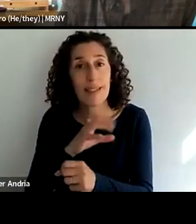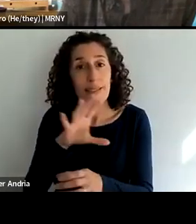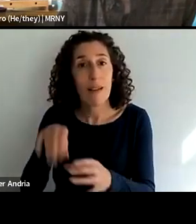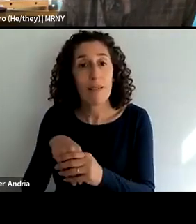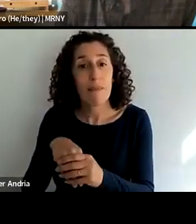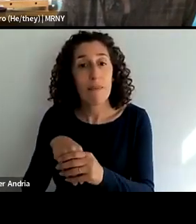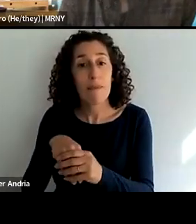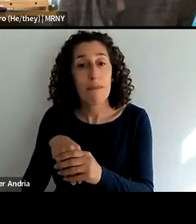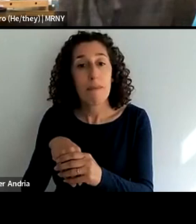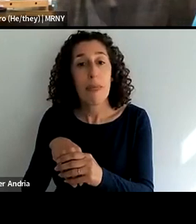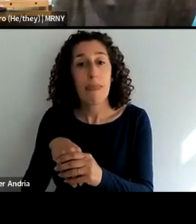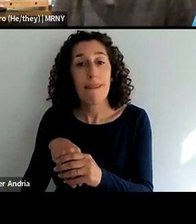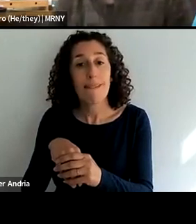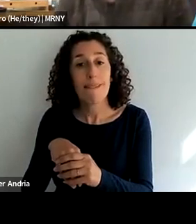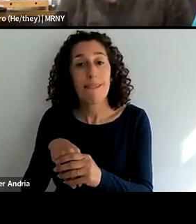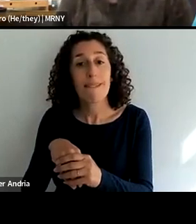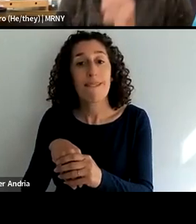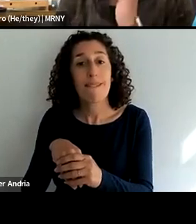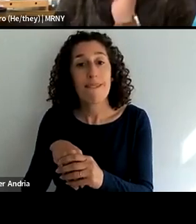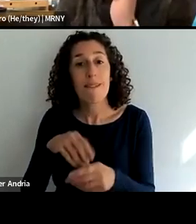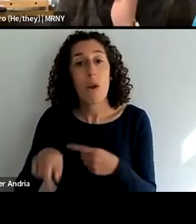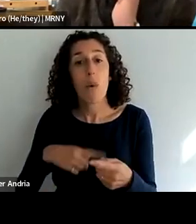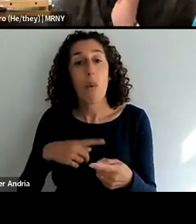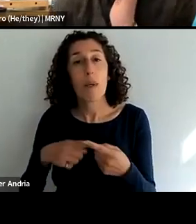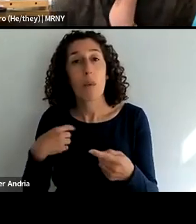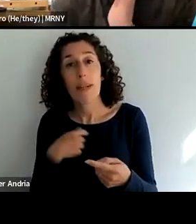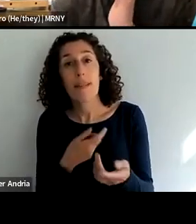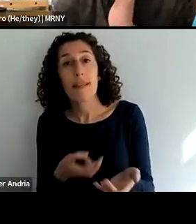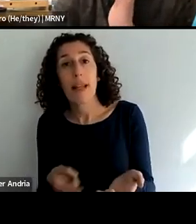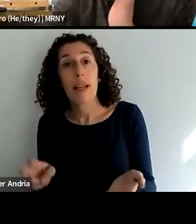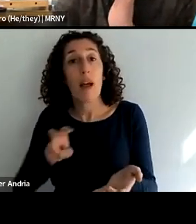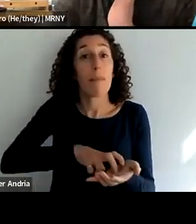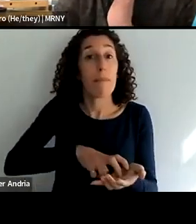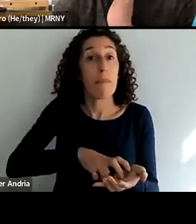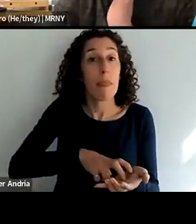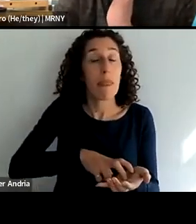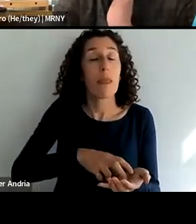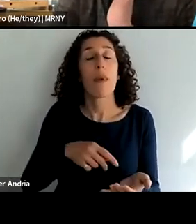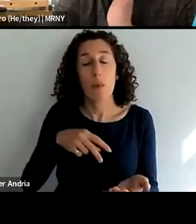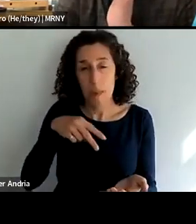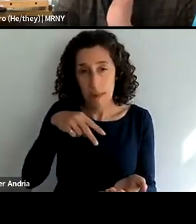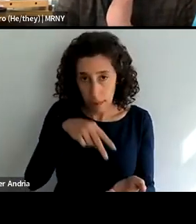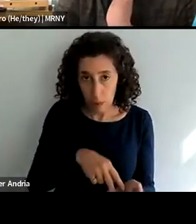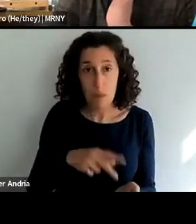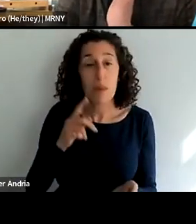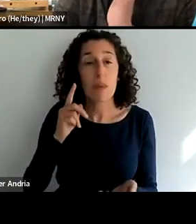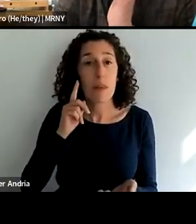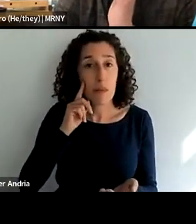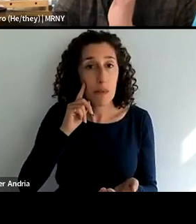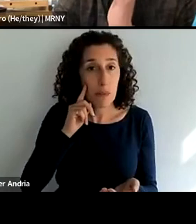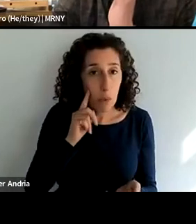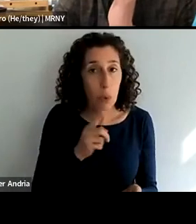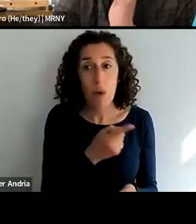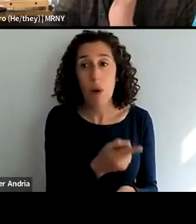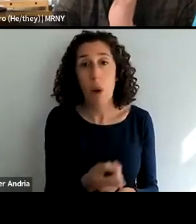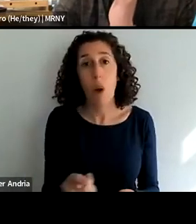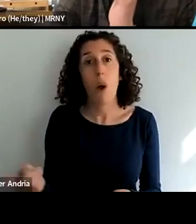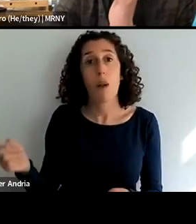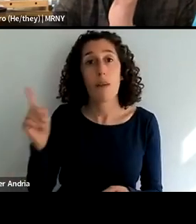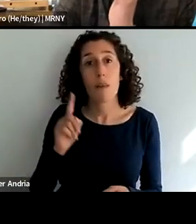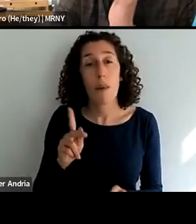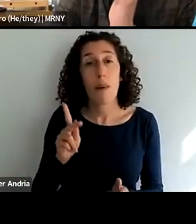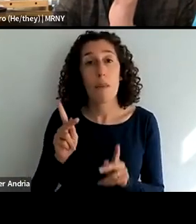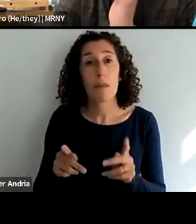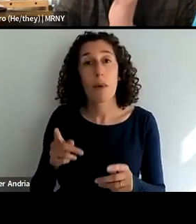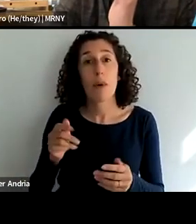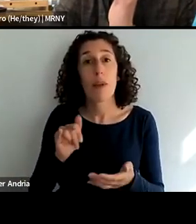that when we stand up, we need to stand up for those privileges, for those people who cannot pass, right?